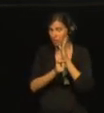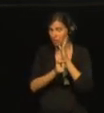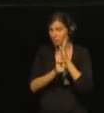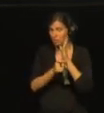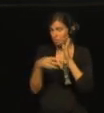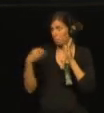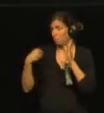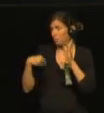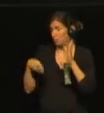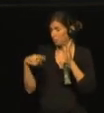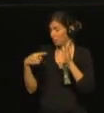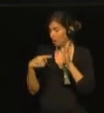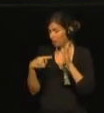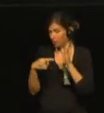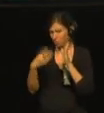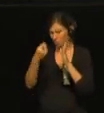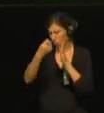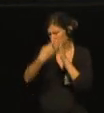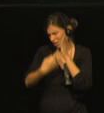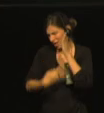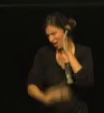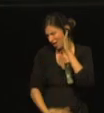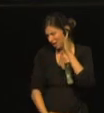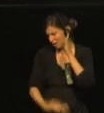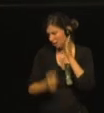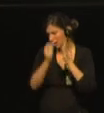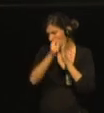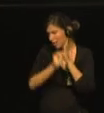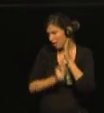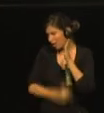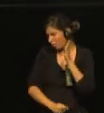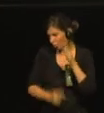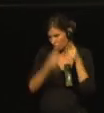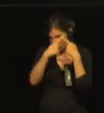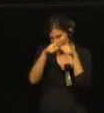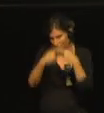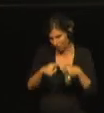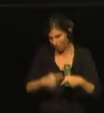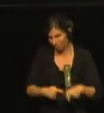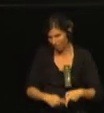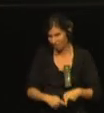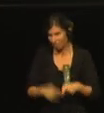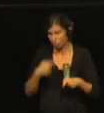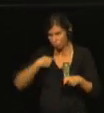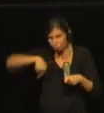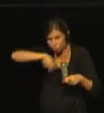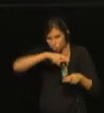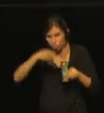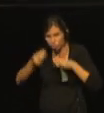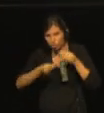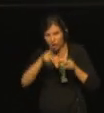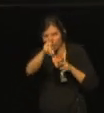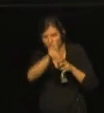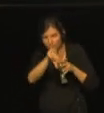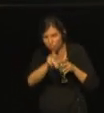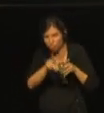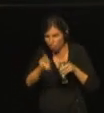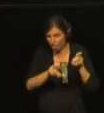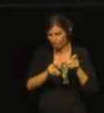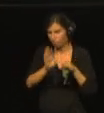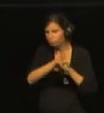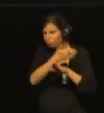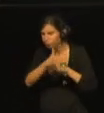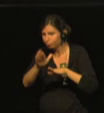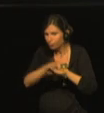But what we have been doing is that we have selected those indicators that are very meaningful